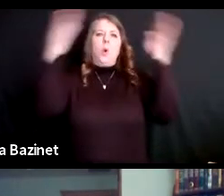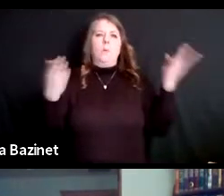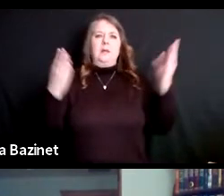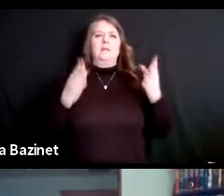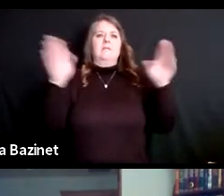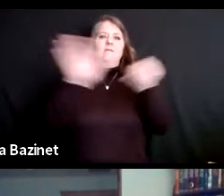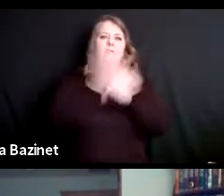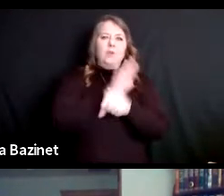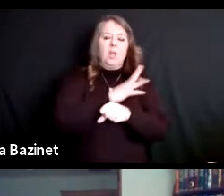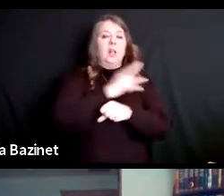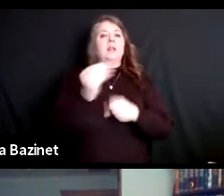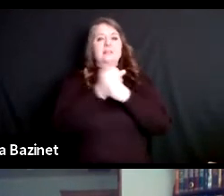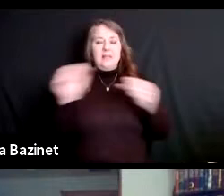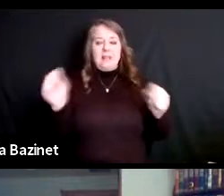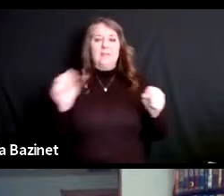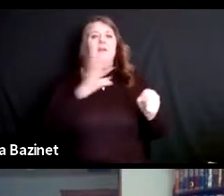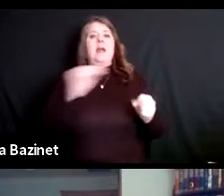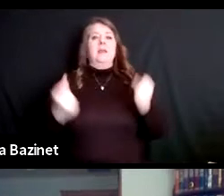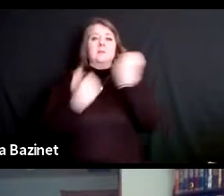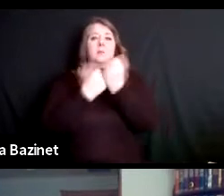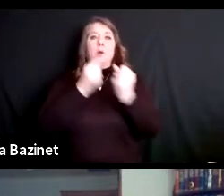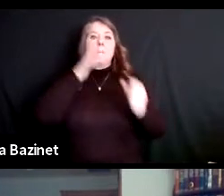more learning is lost. Thank you.